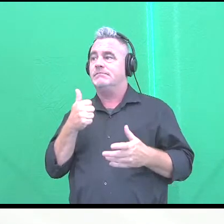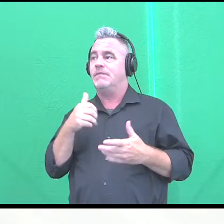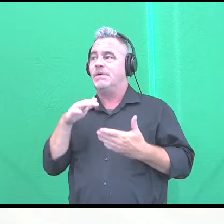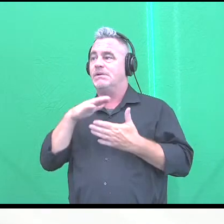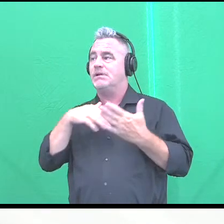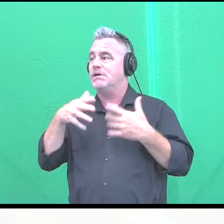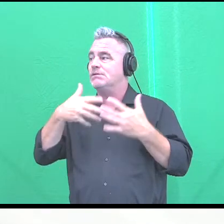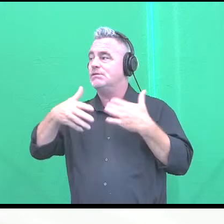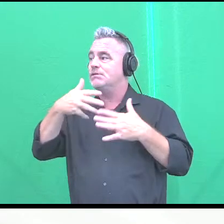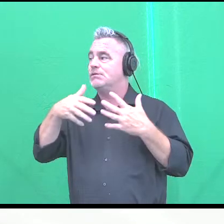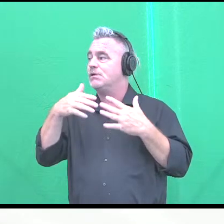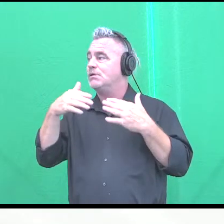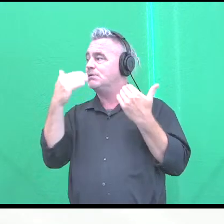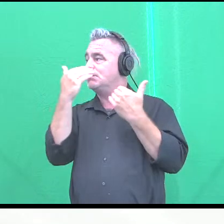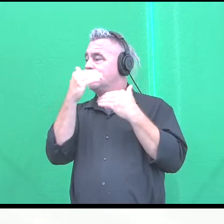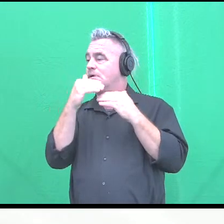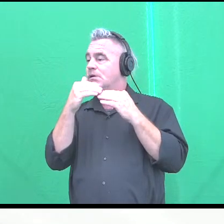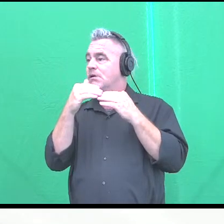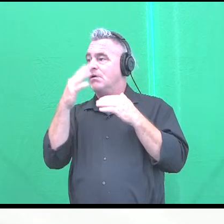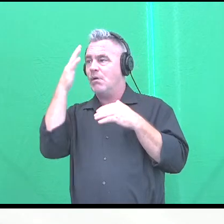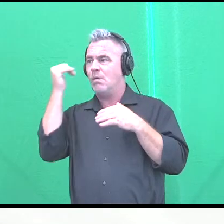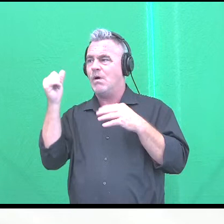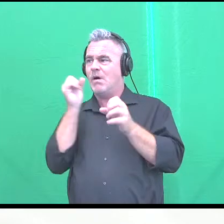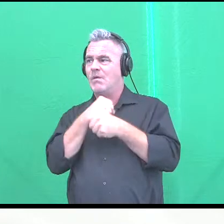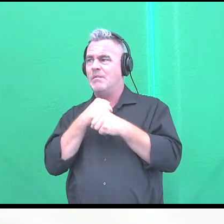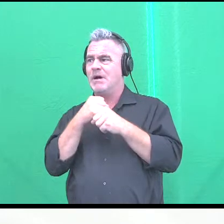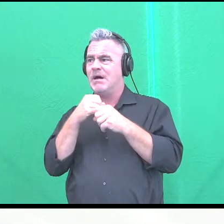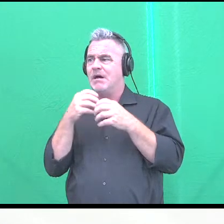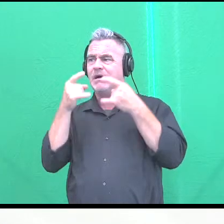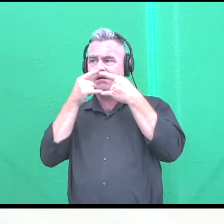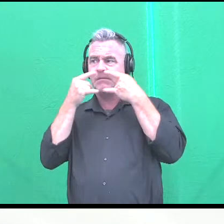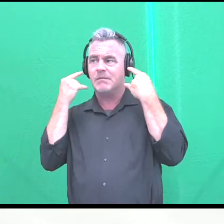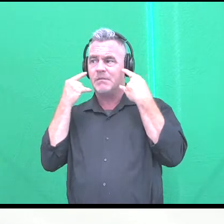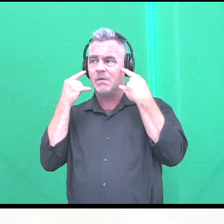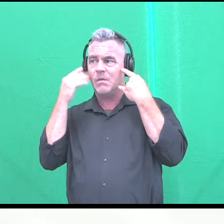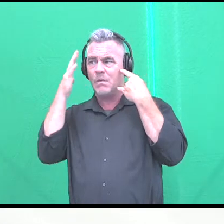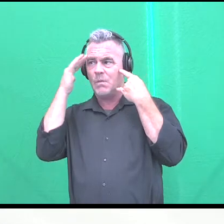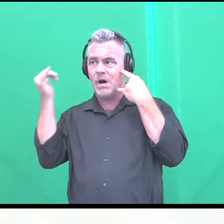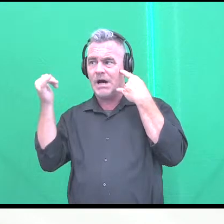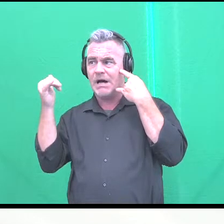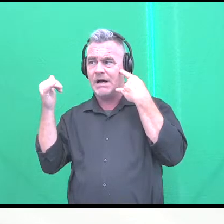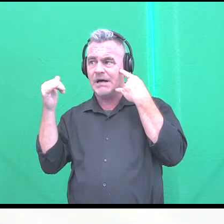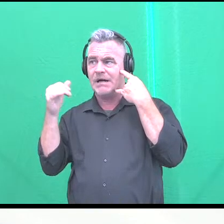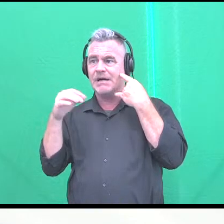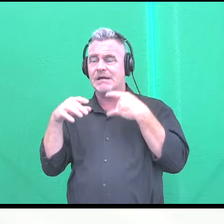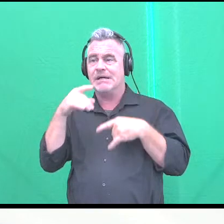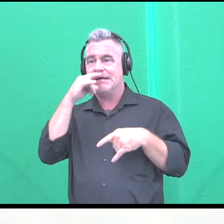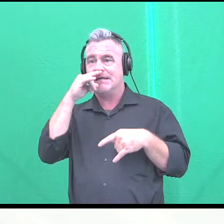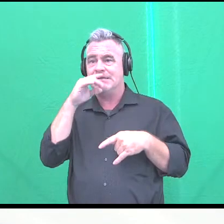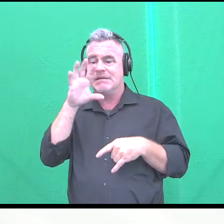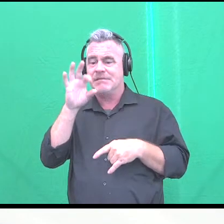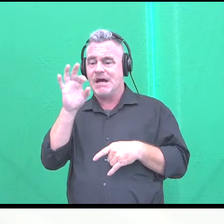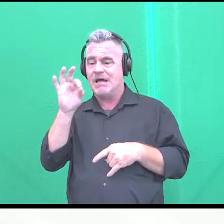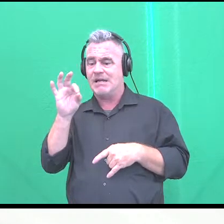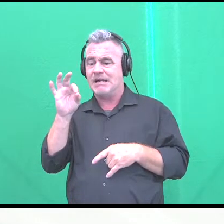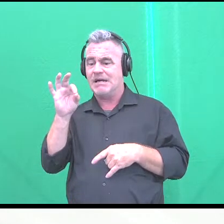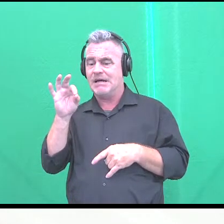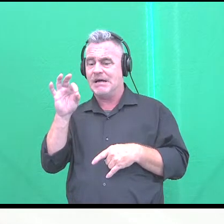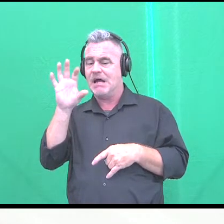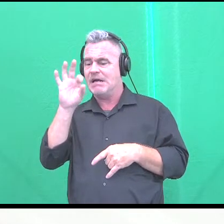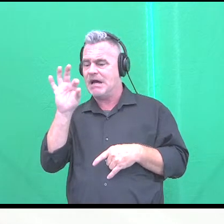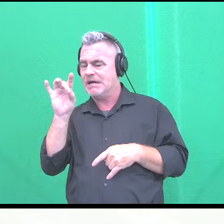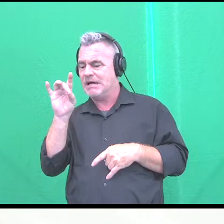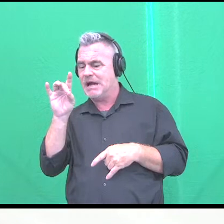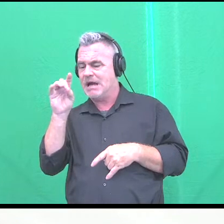level. Plus, why are we making them wear masks? Children have a 99.8% survival rate from